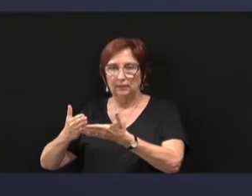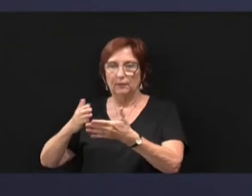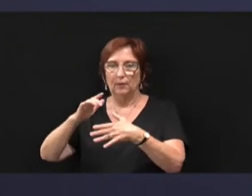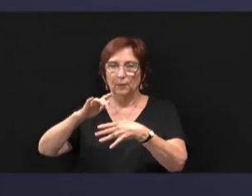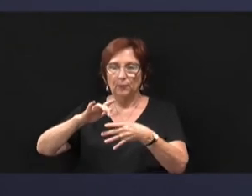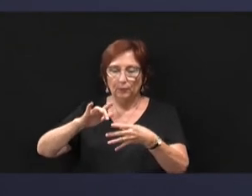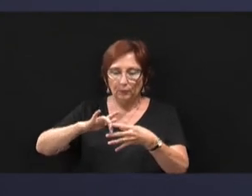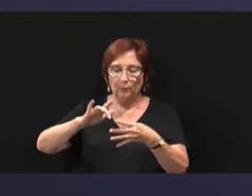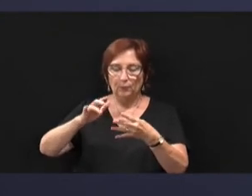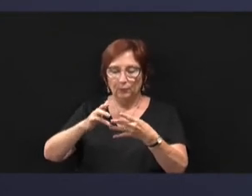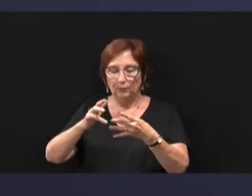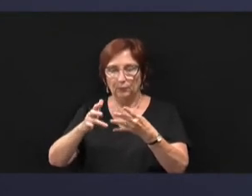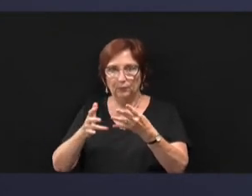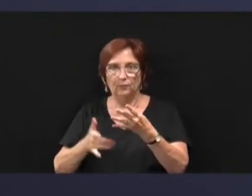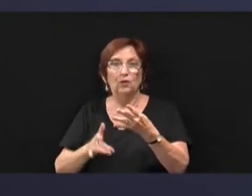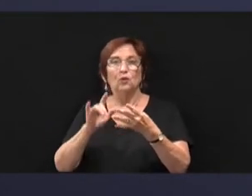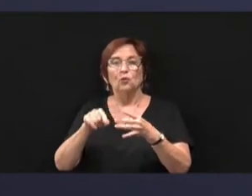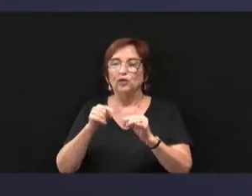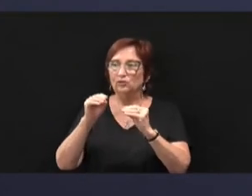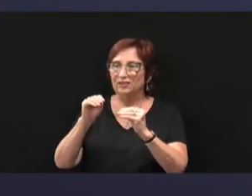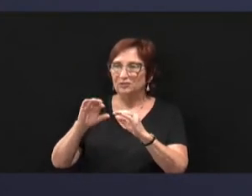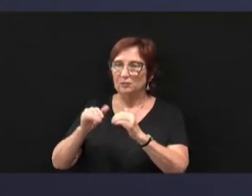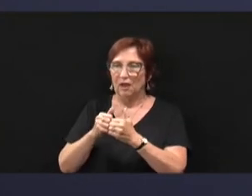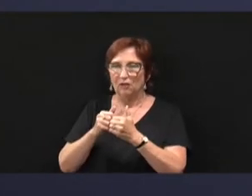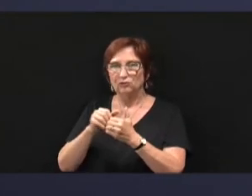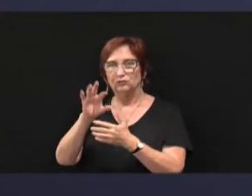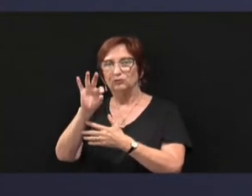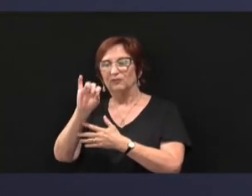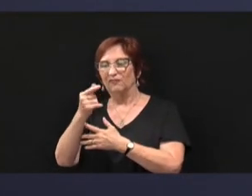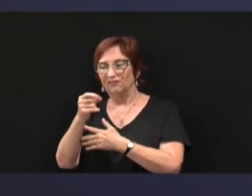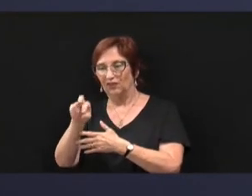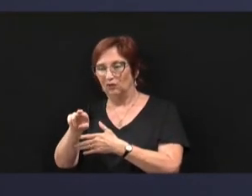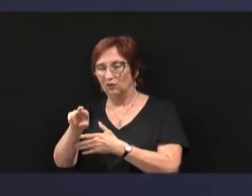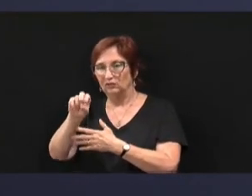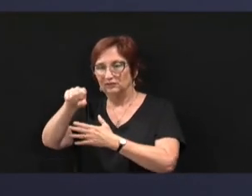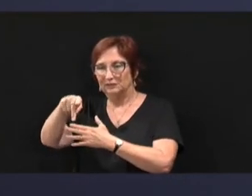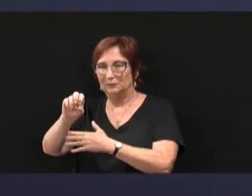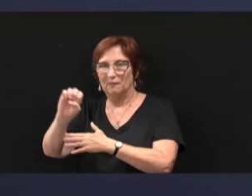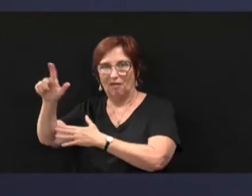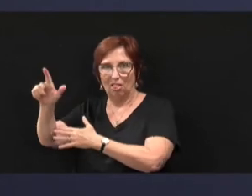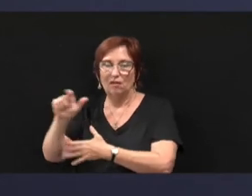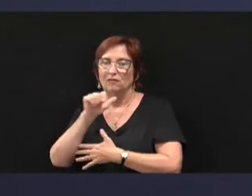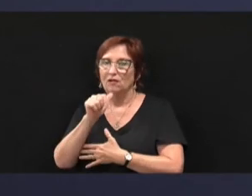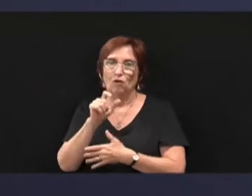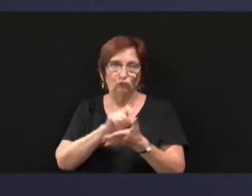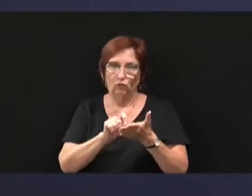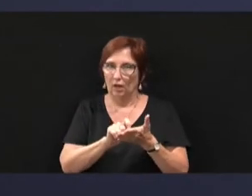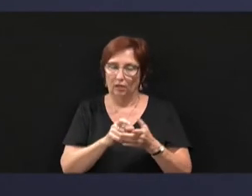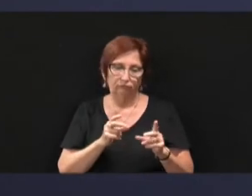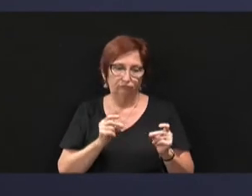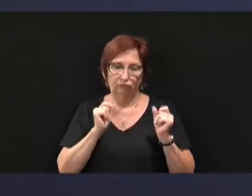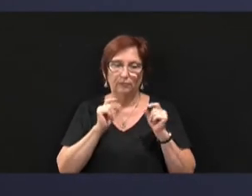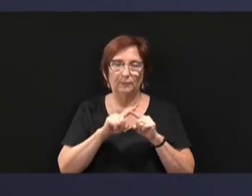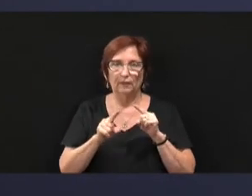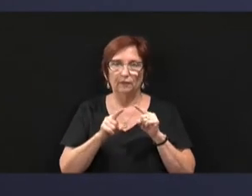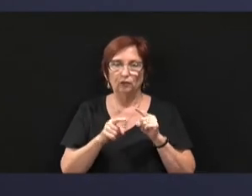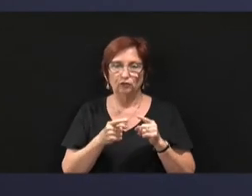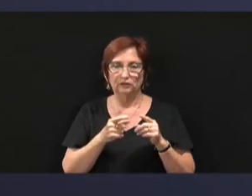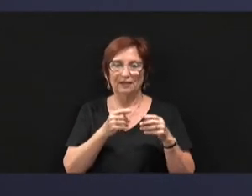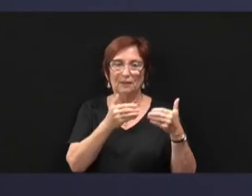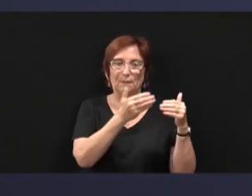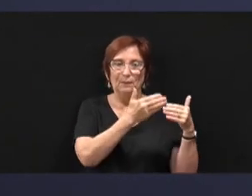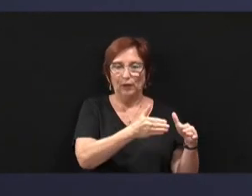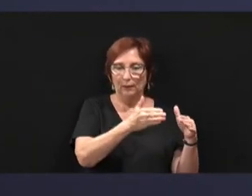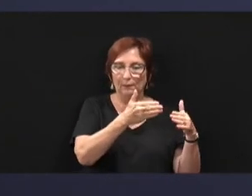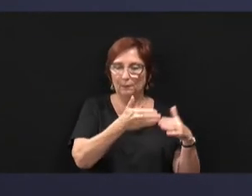them how to fingerspell, you really don't have them do any writing right away. You're just having them segment. You want